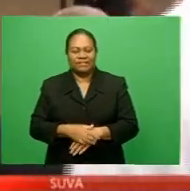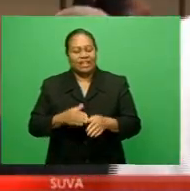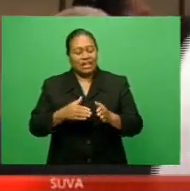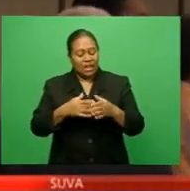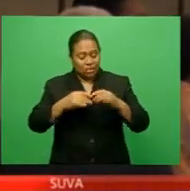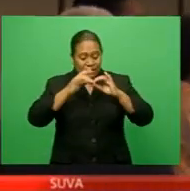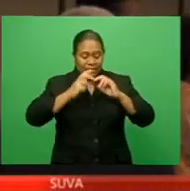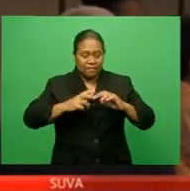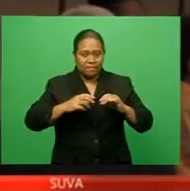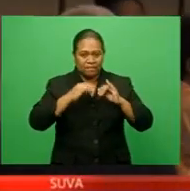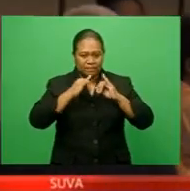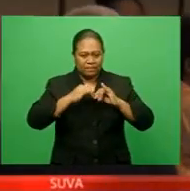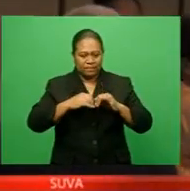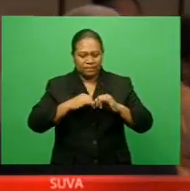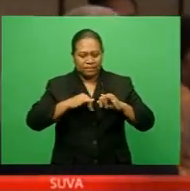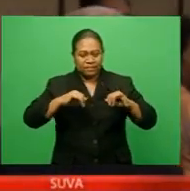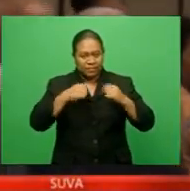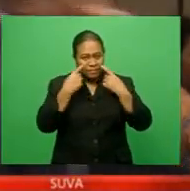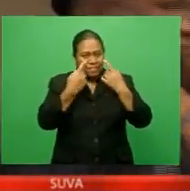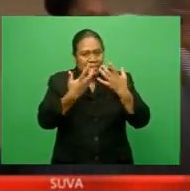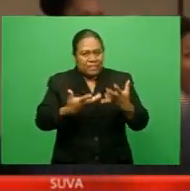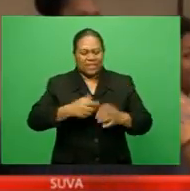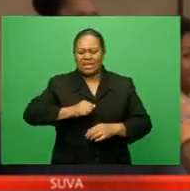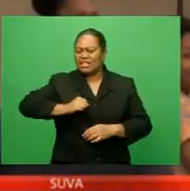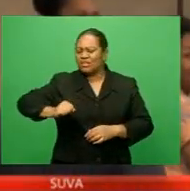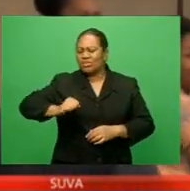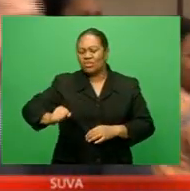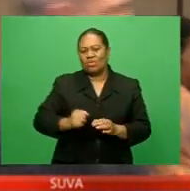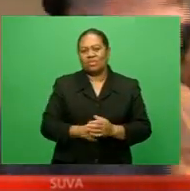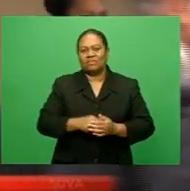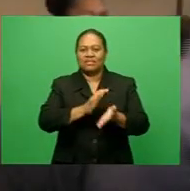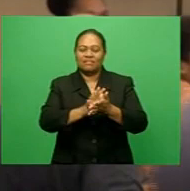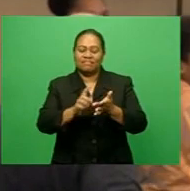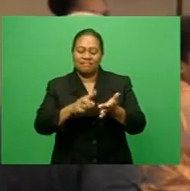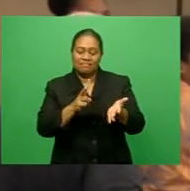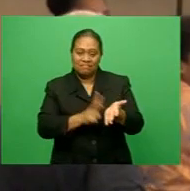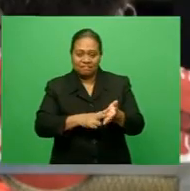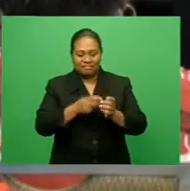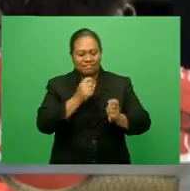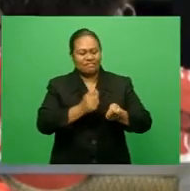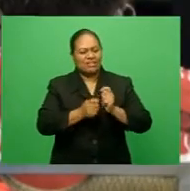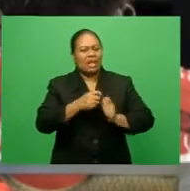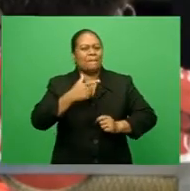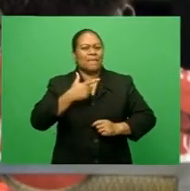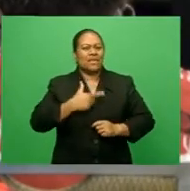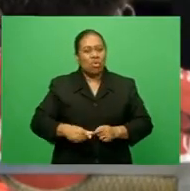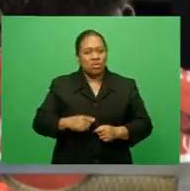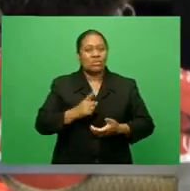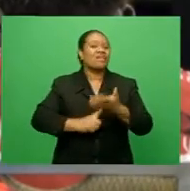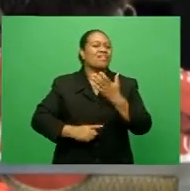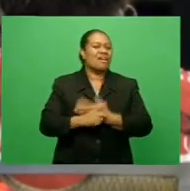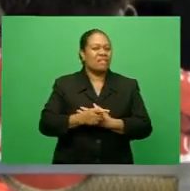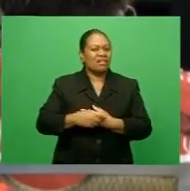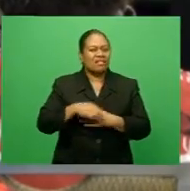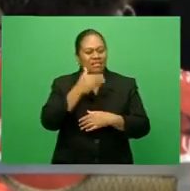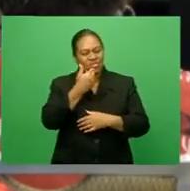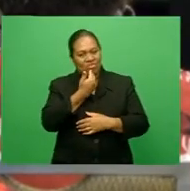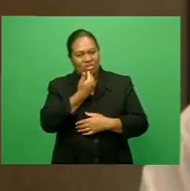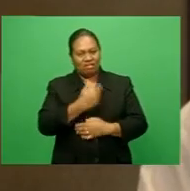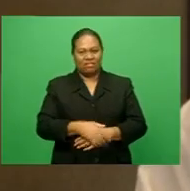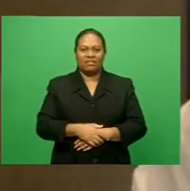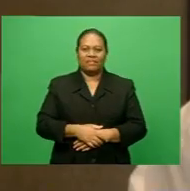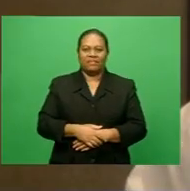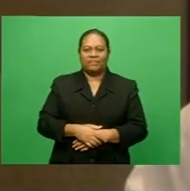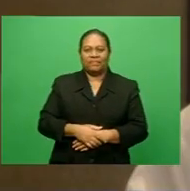that 30% of homosexuals ignore undertaking a HIV test due to the fear of victimization. HIV